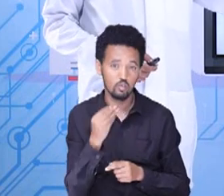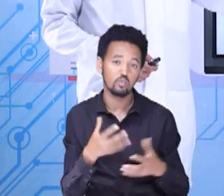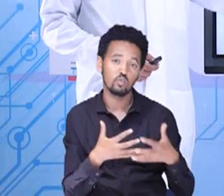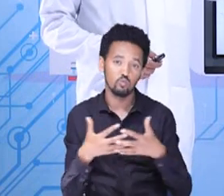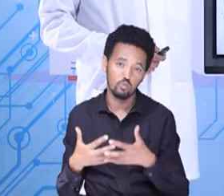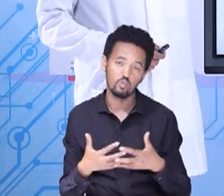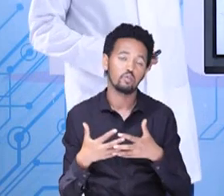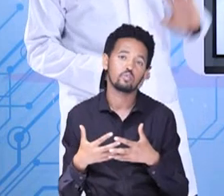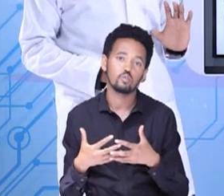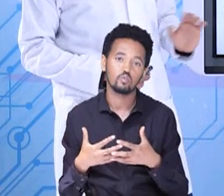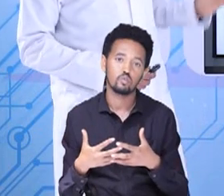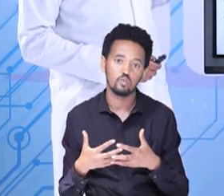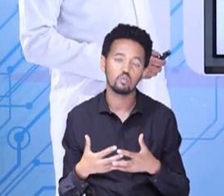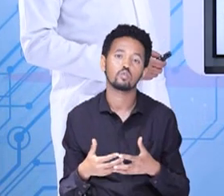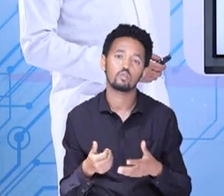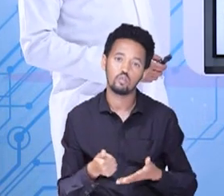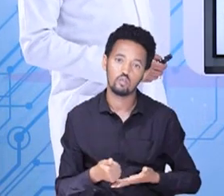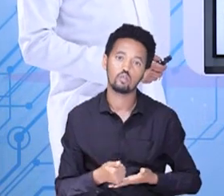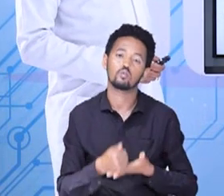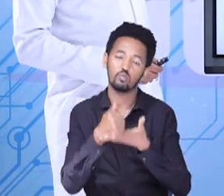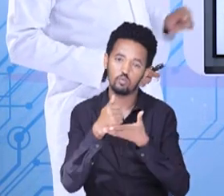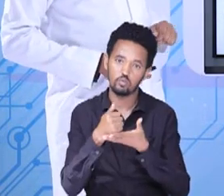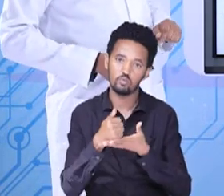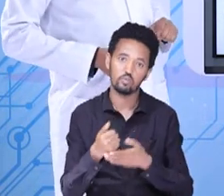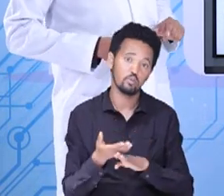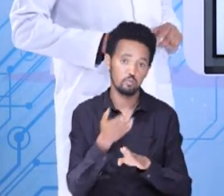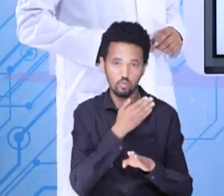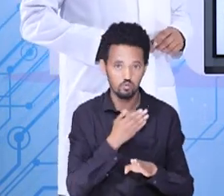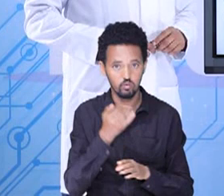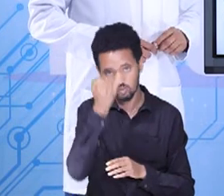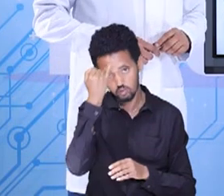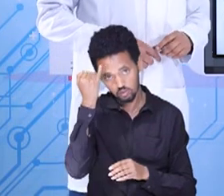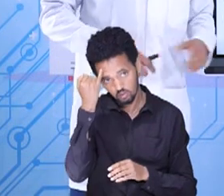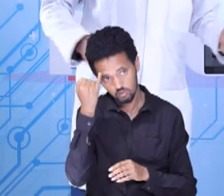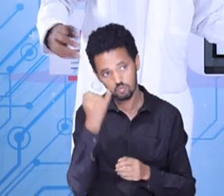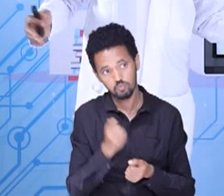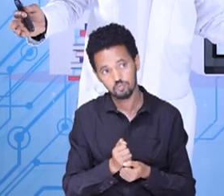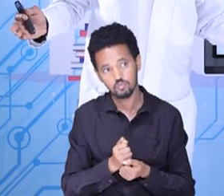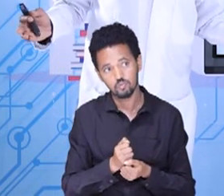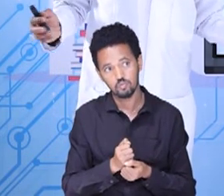USA. Those are import. Before Italian occupation,